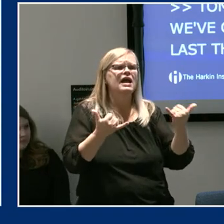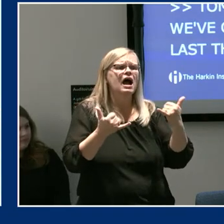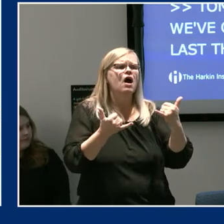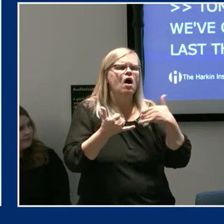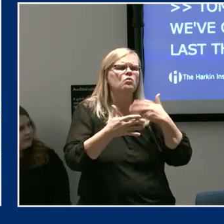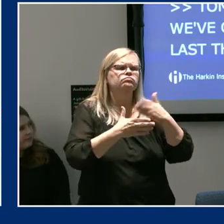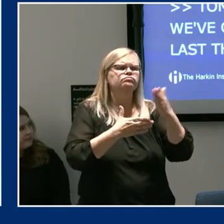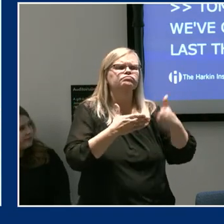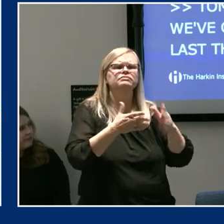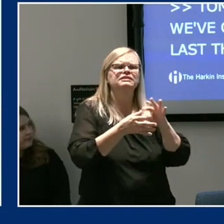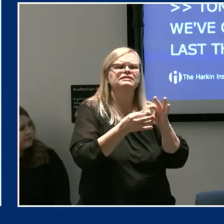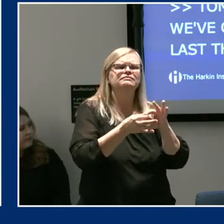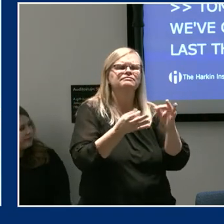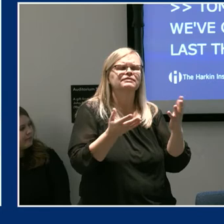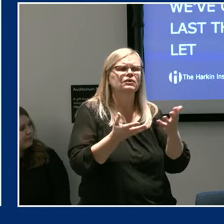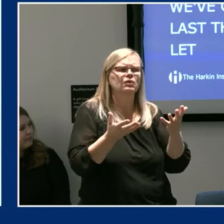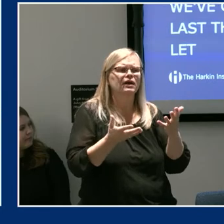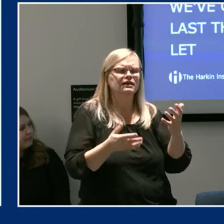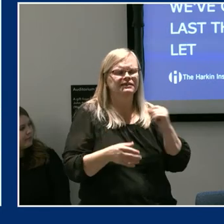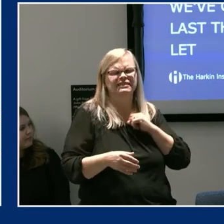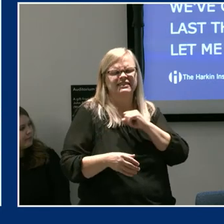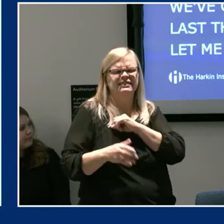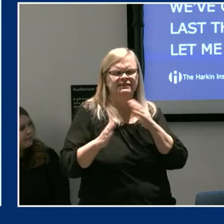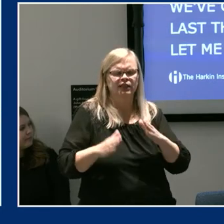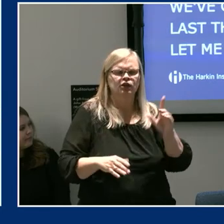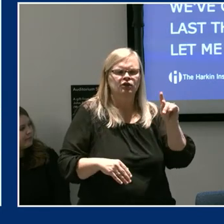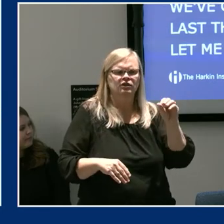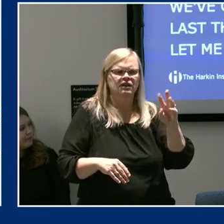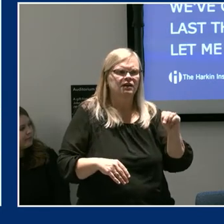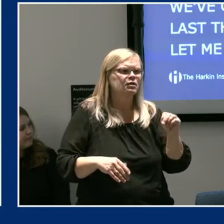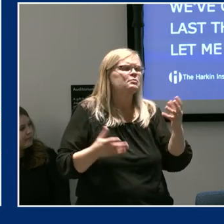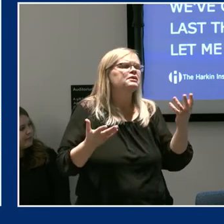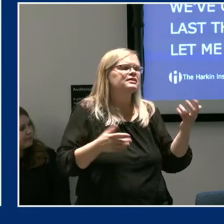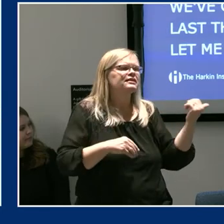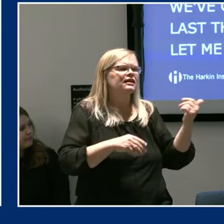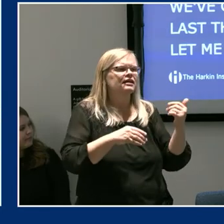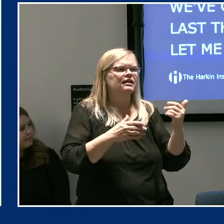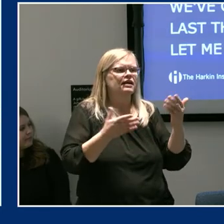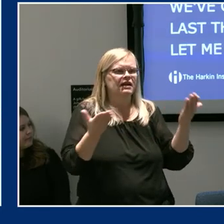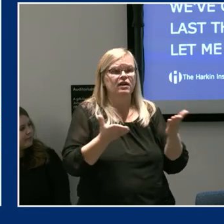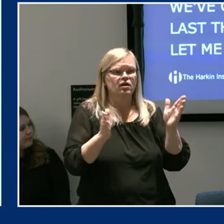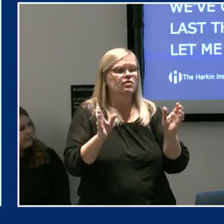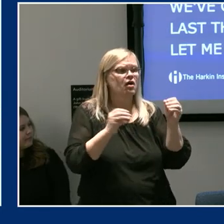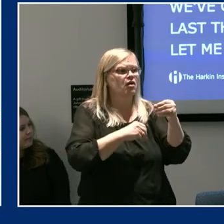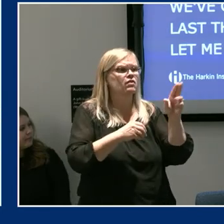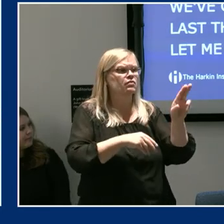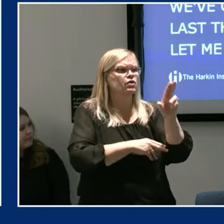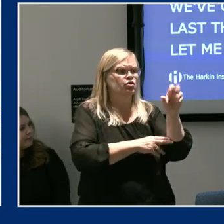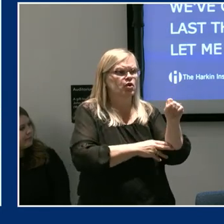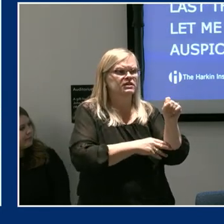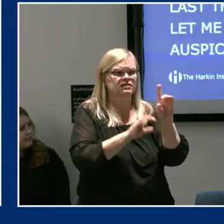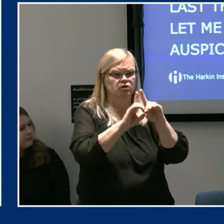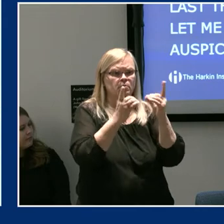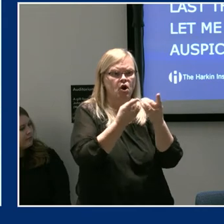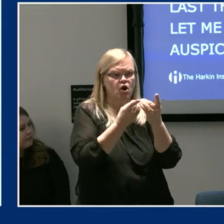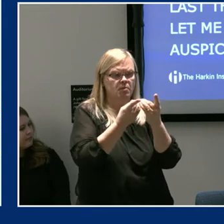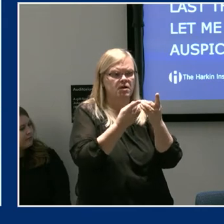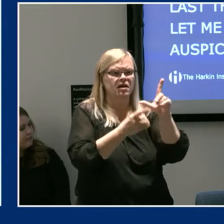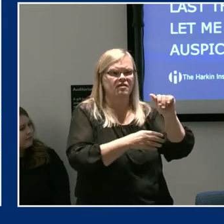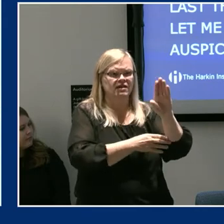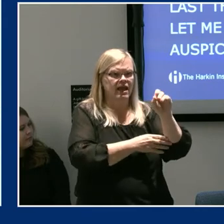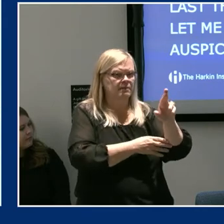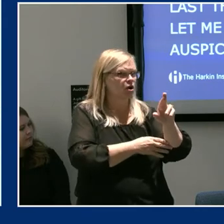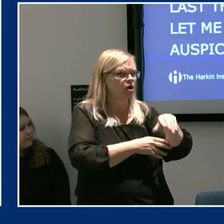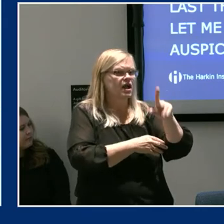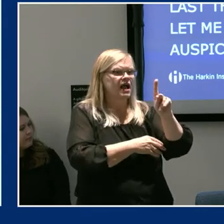that we are here under the auspices, basically, of the U.S. Department of Labor and Kathleen